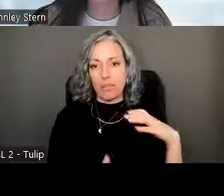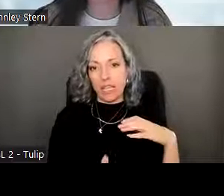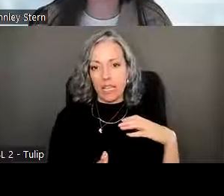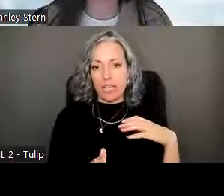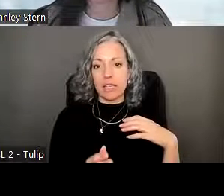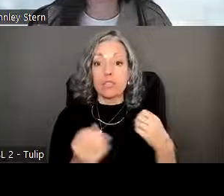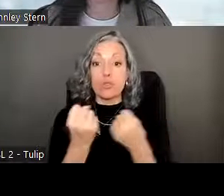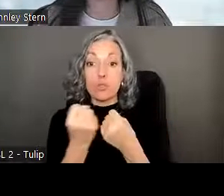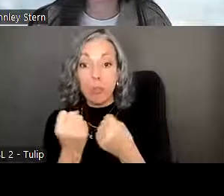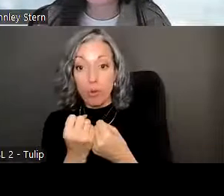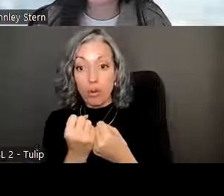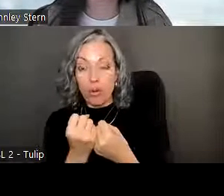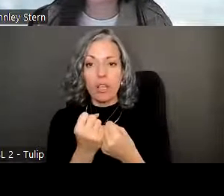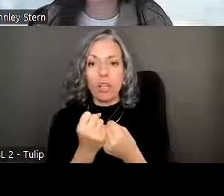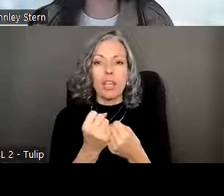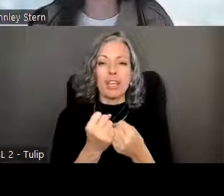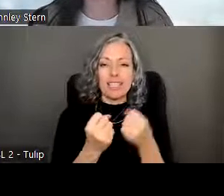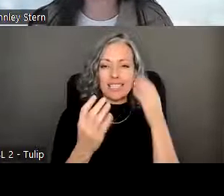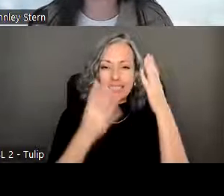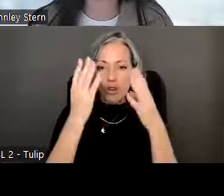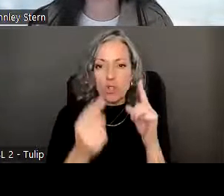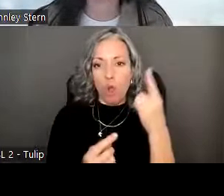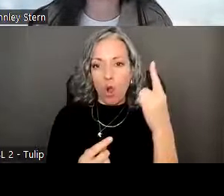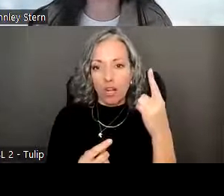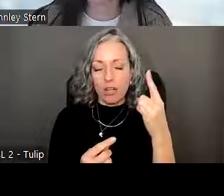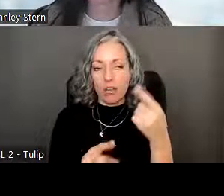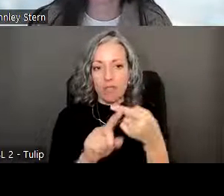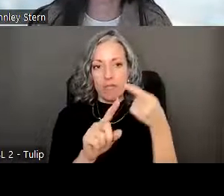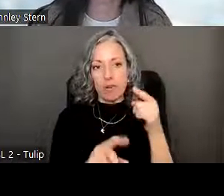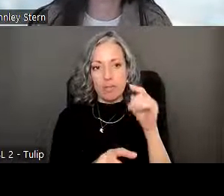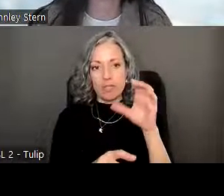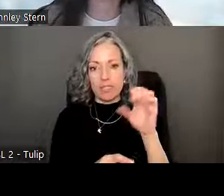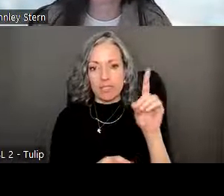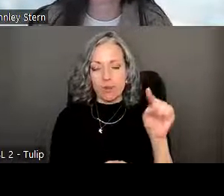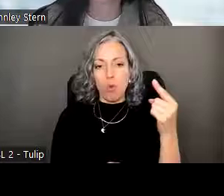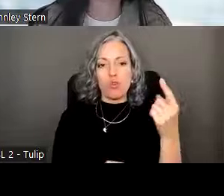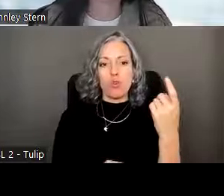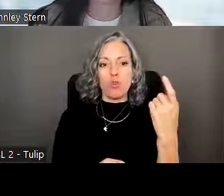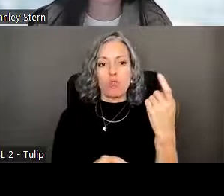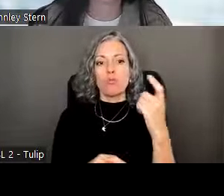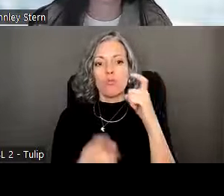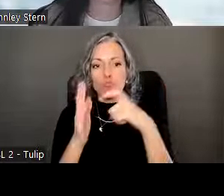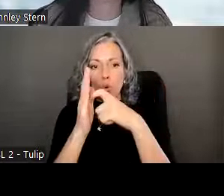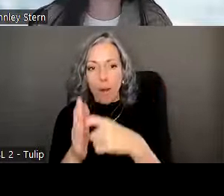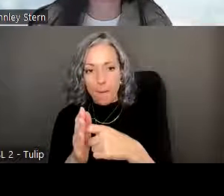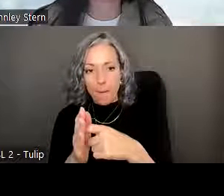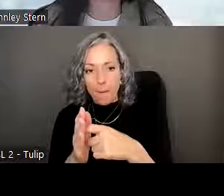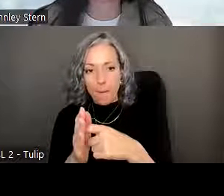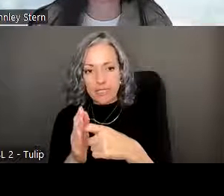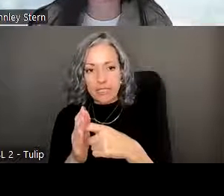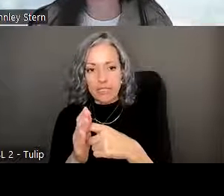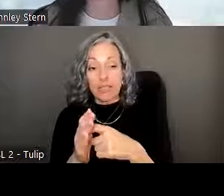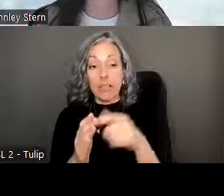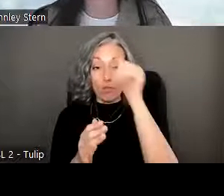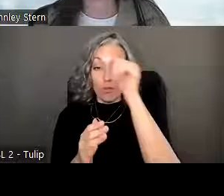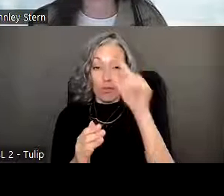coalition, and per Strategy 1, as outlined by CDC Bold funding's requirements to maintain a statewide coalition, the Alzheimer's disease